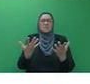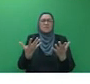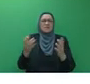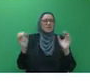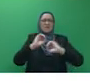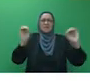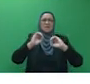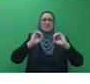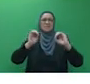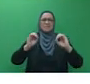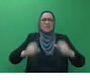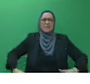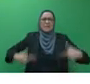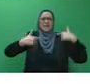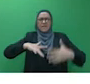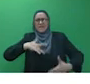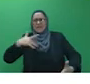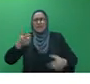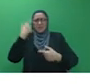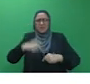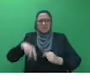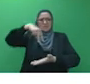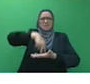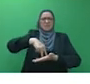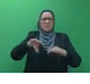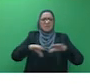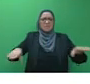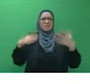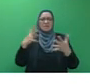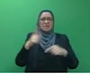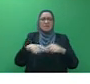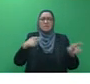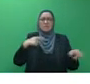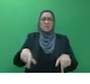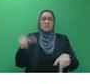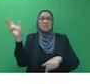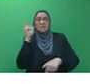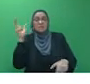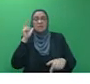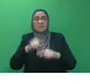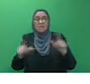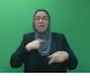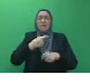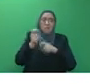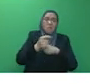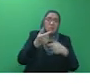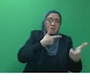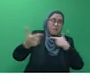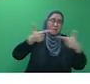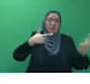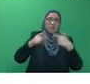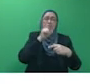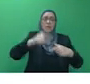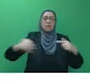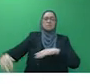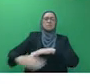to hear laughter come directly from the floor to you is addictive it's it fills you with endorphins it feels very good you see them laughing